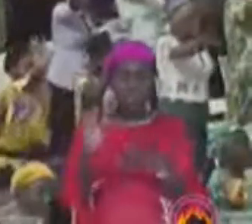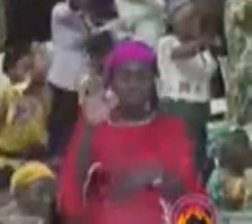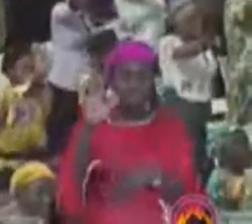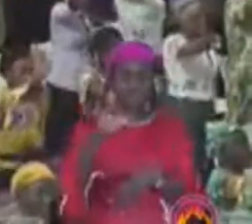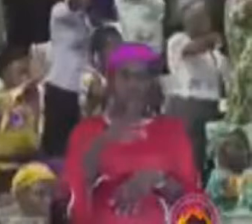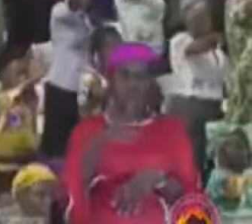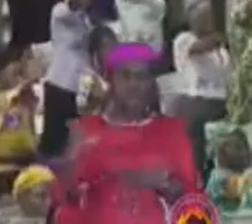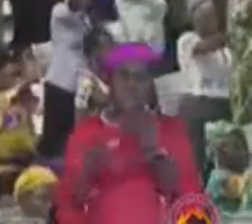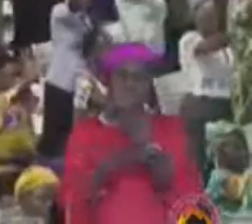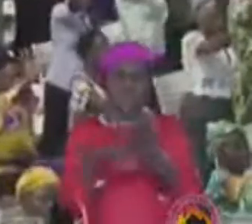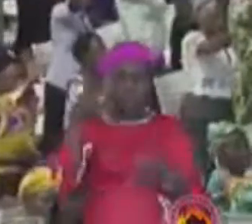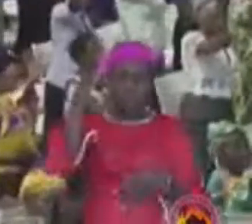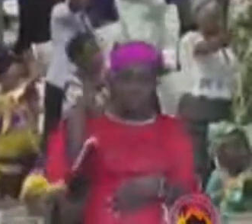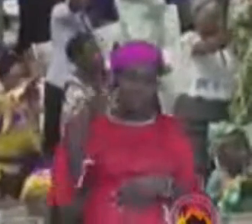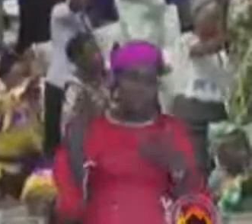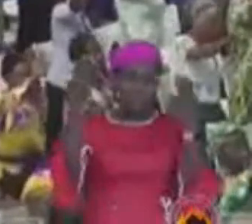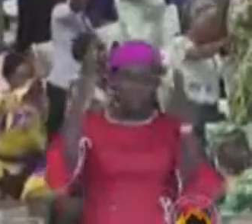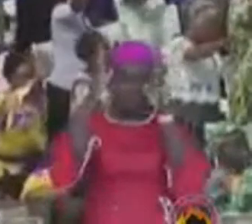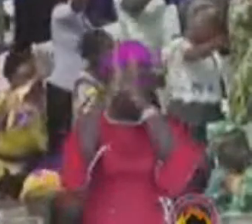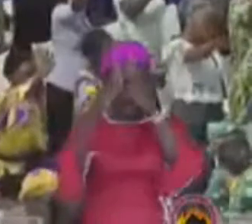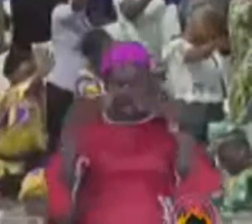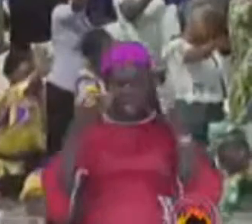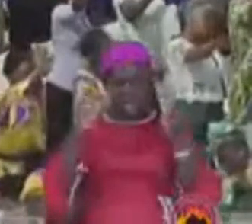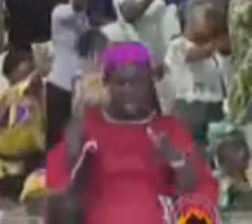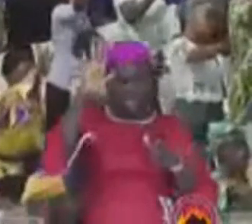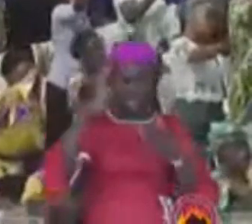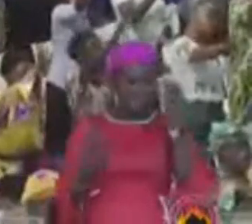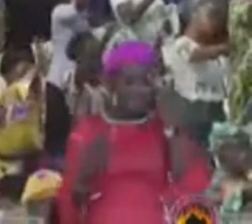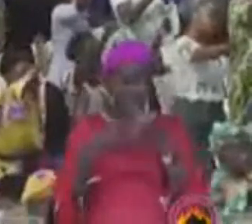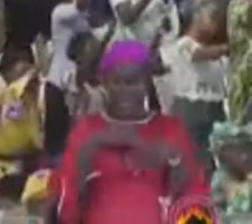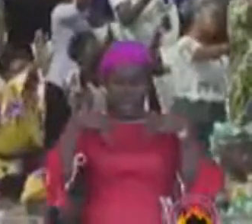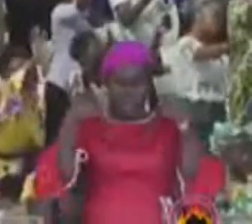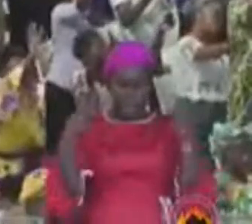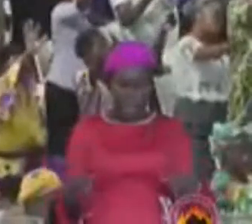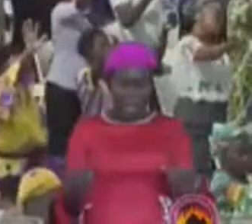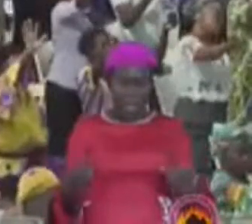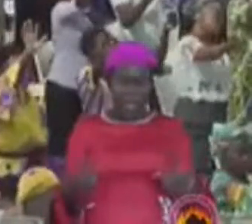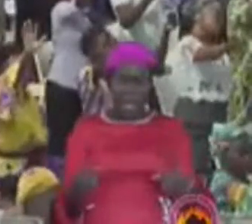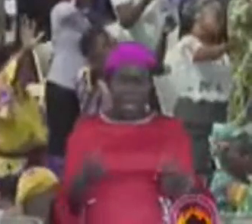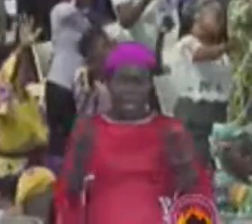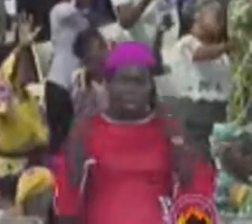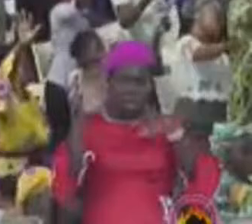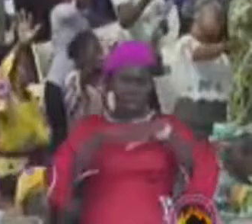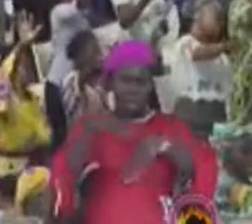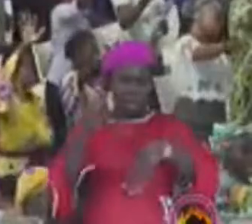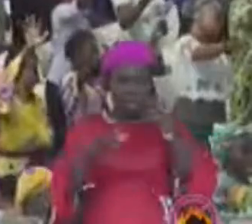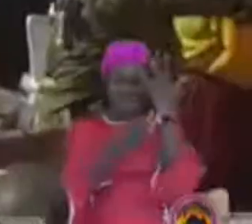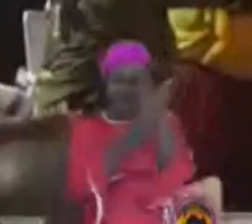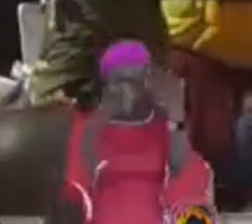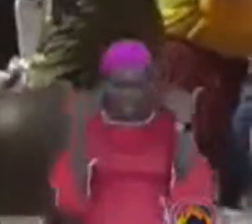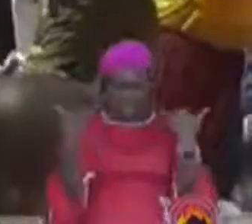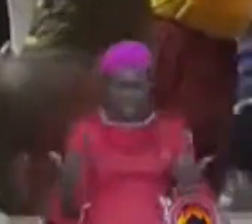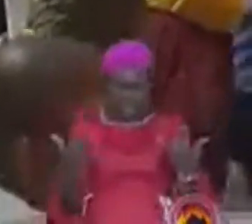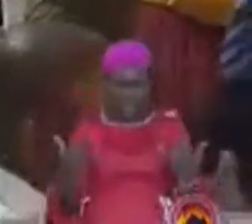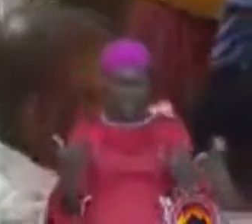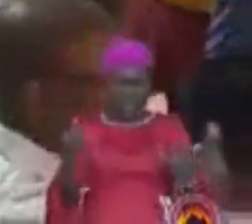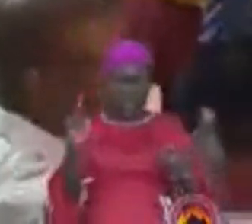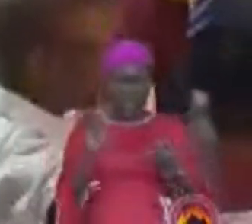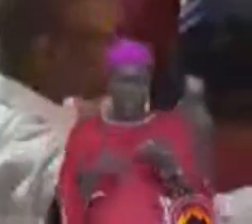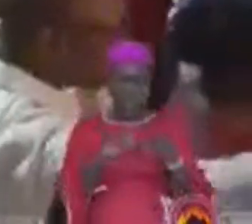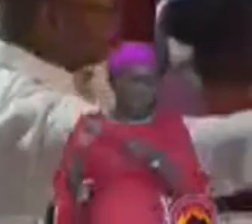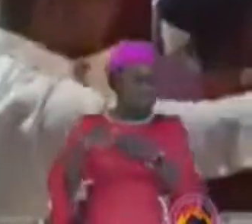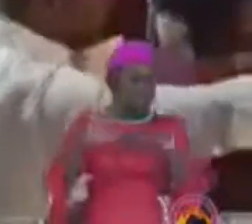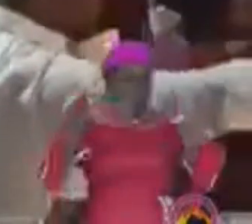Father, let your fire and your power fall upon these hands now to disgrace